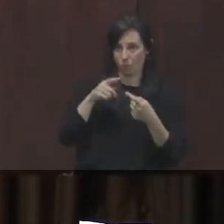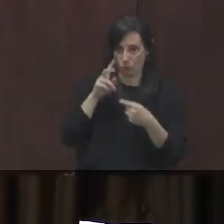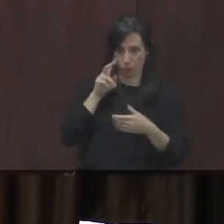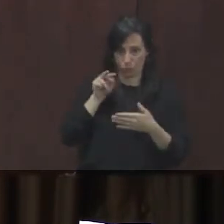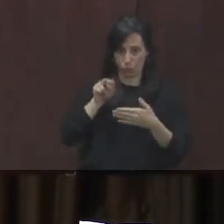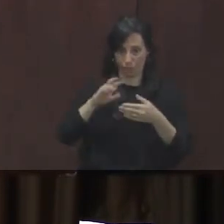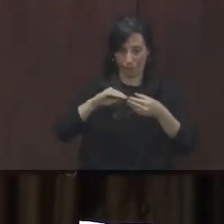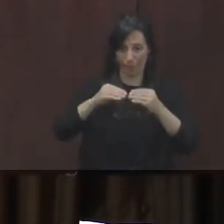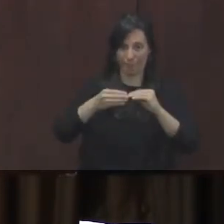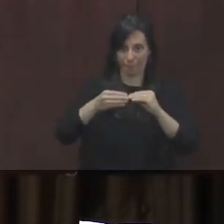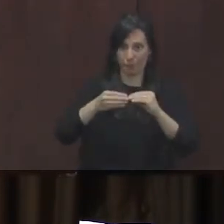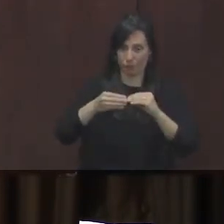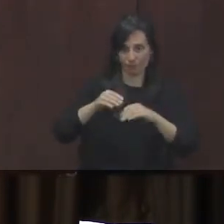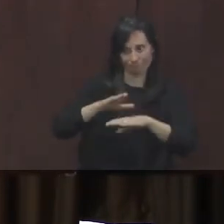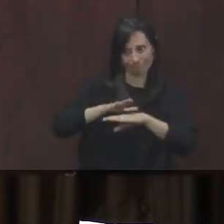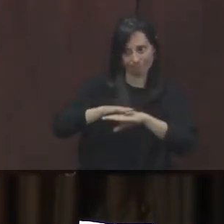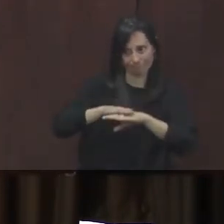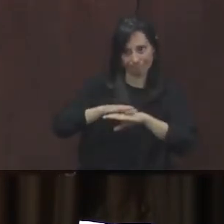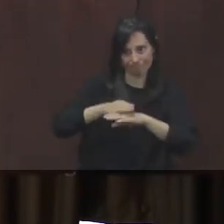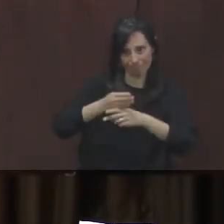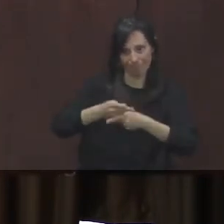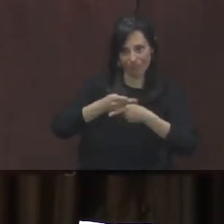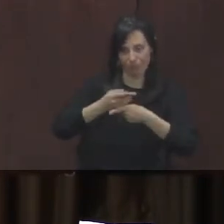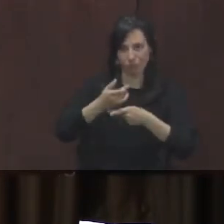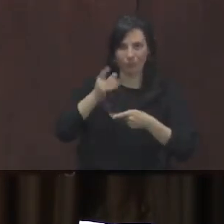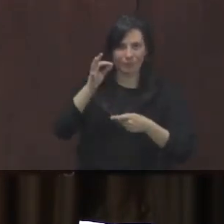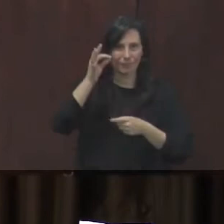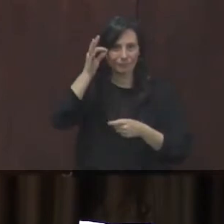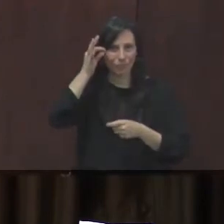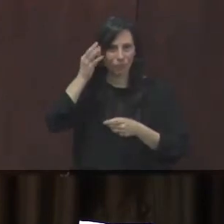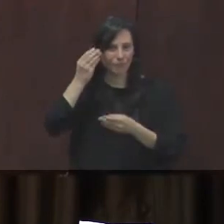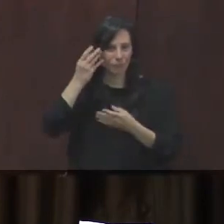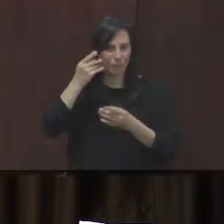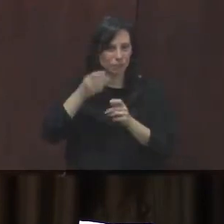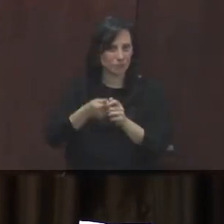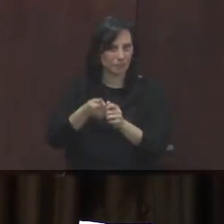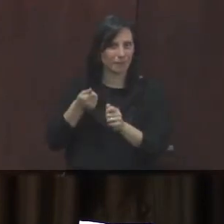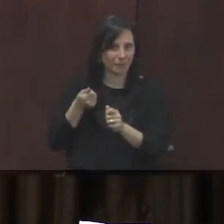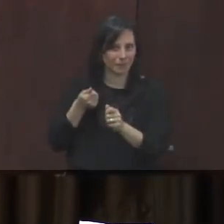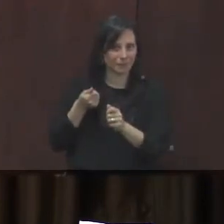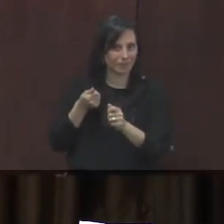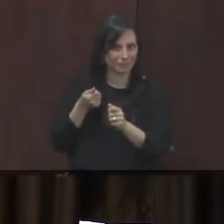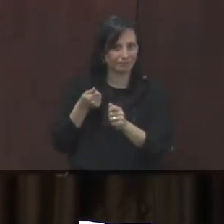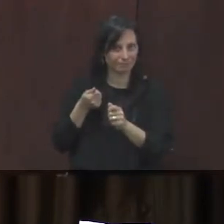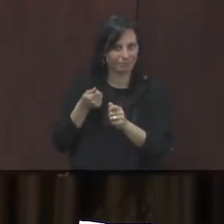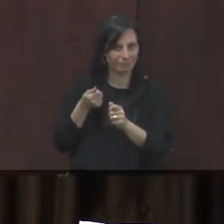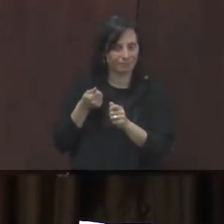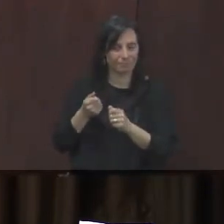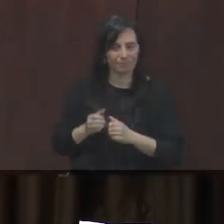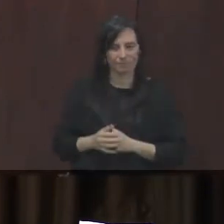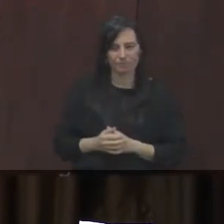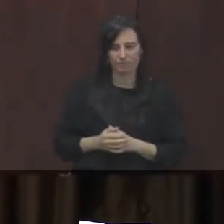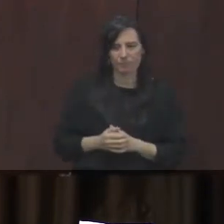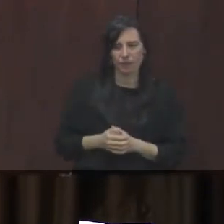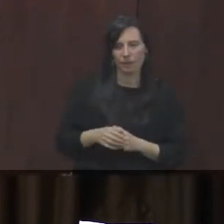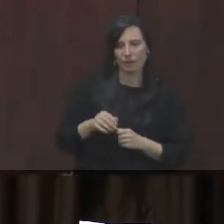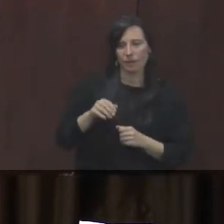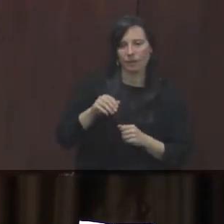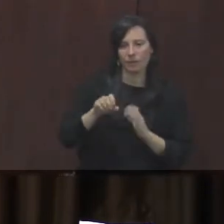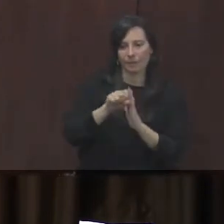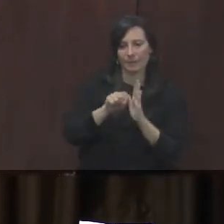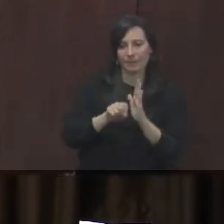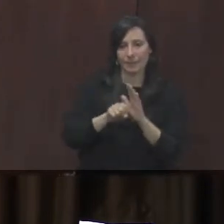a delay in that information too. And the state system, which is called